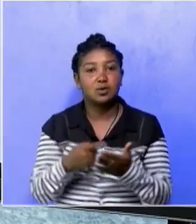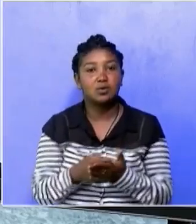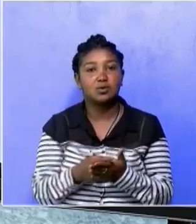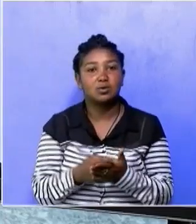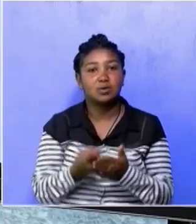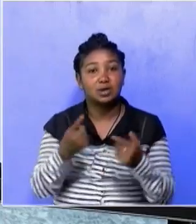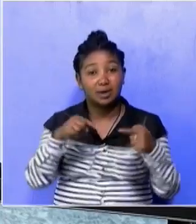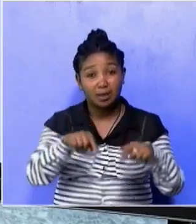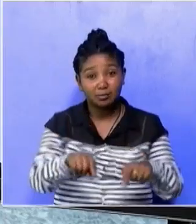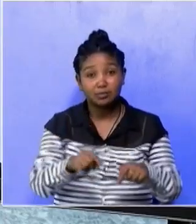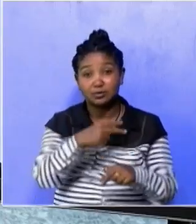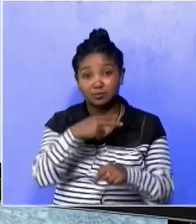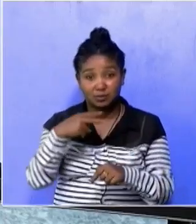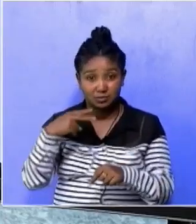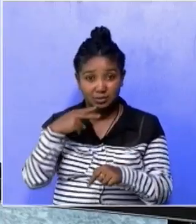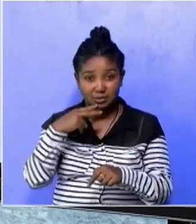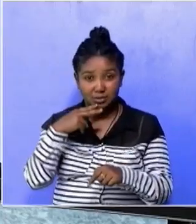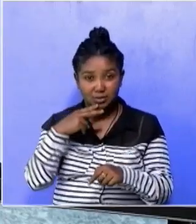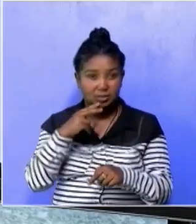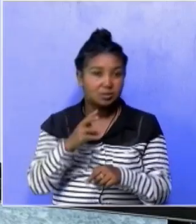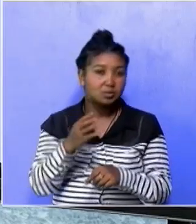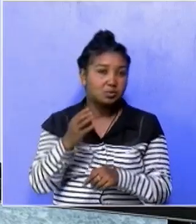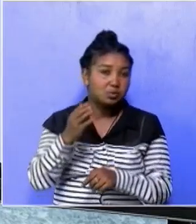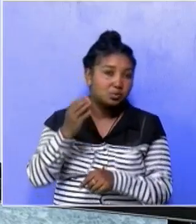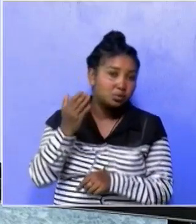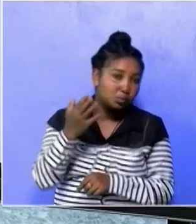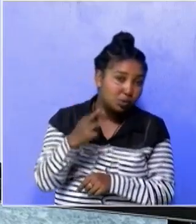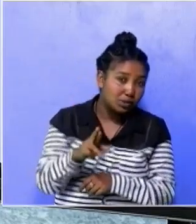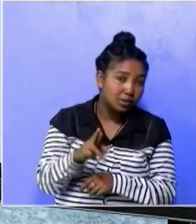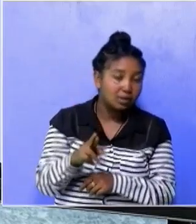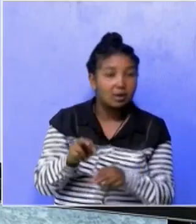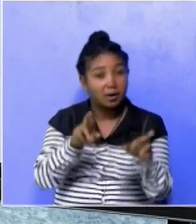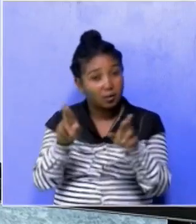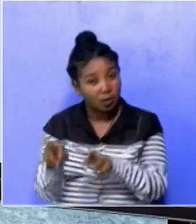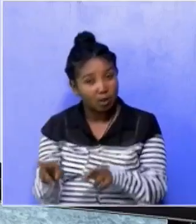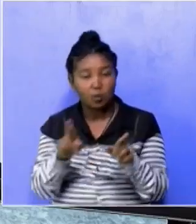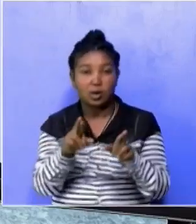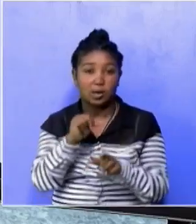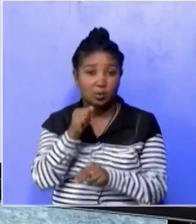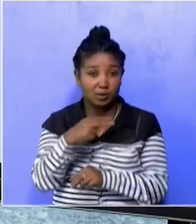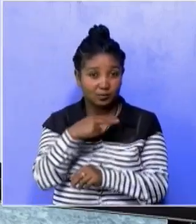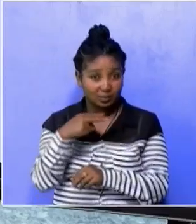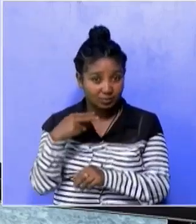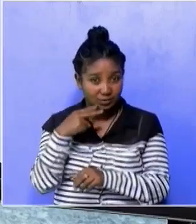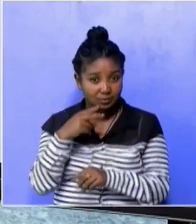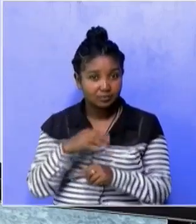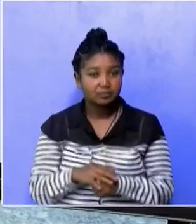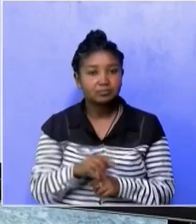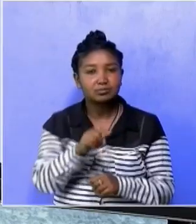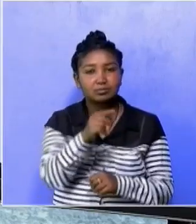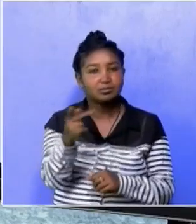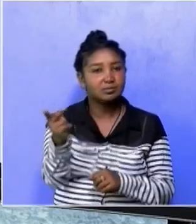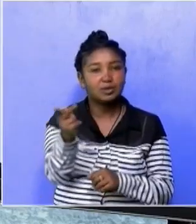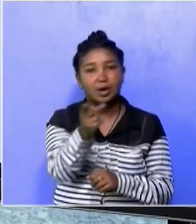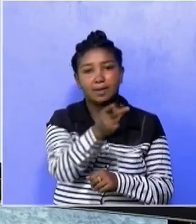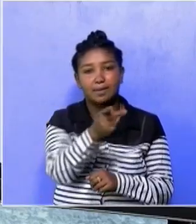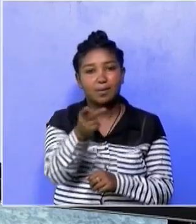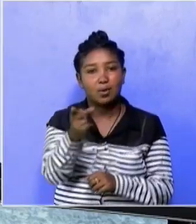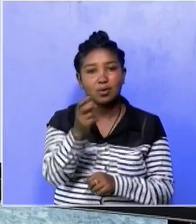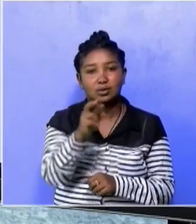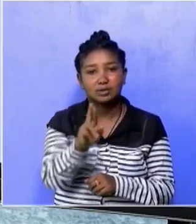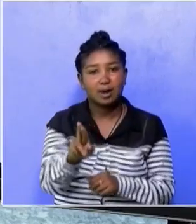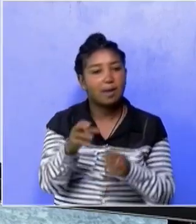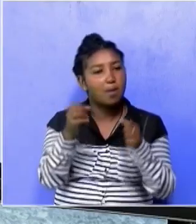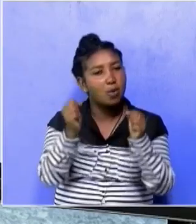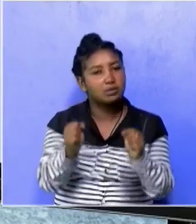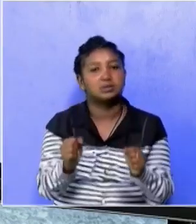comes to the verbs, whether it is regular or irregular verbs, they are both are